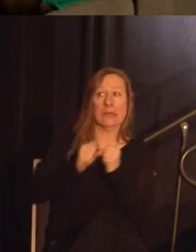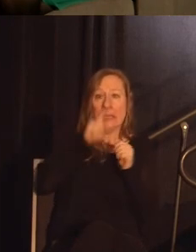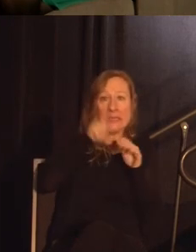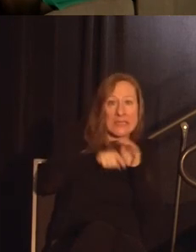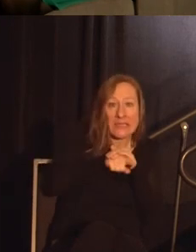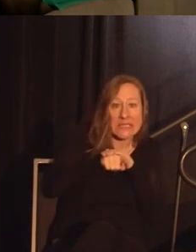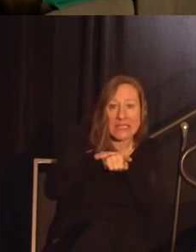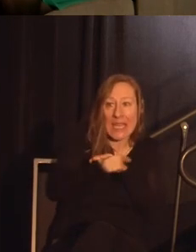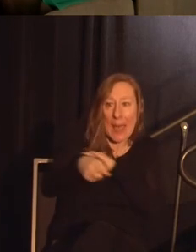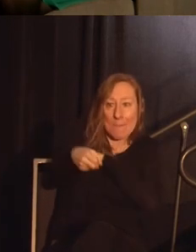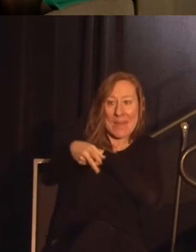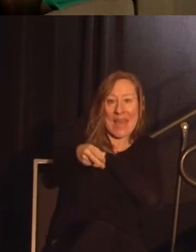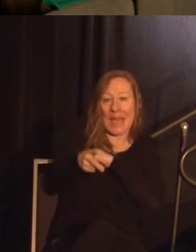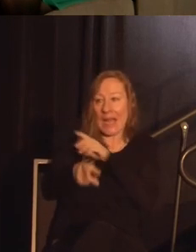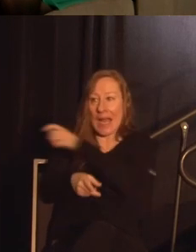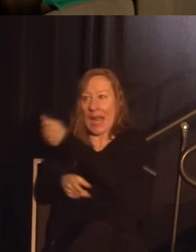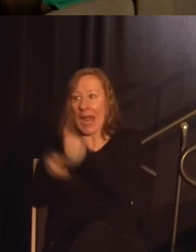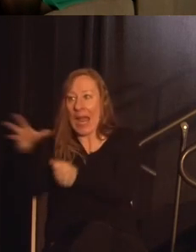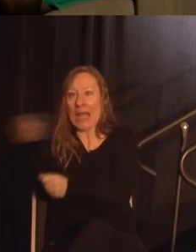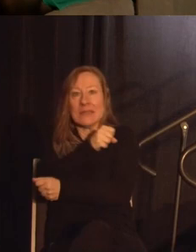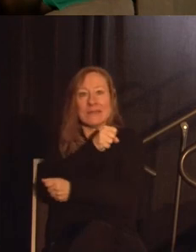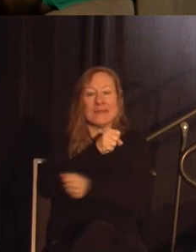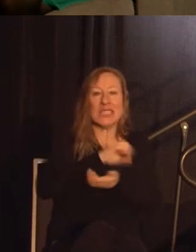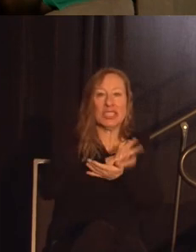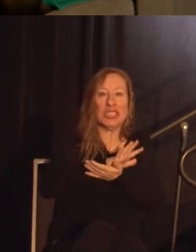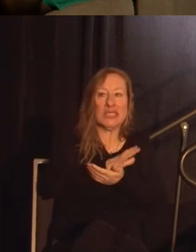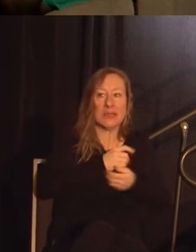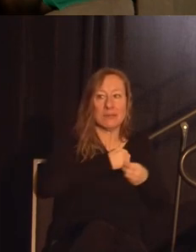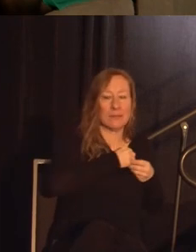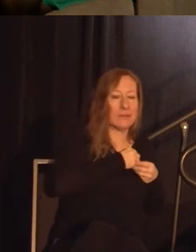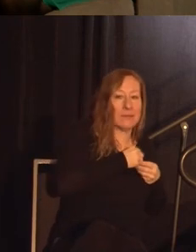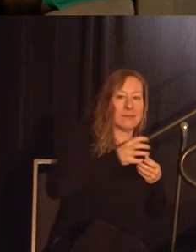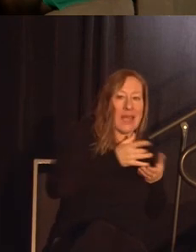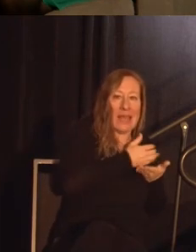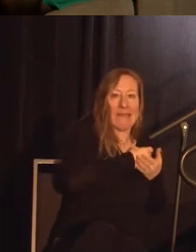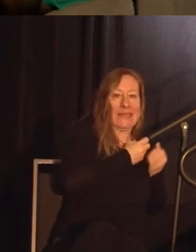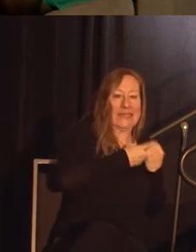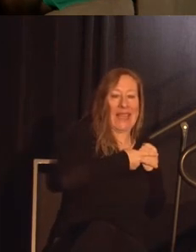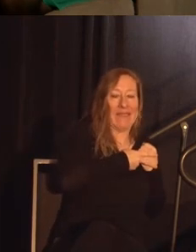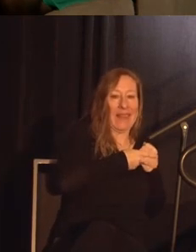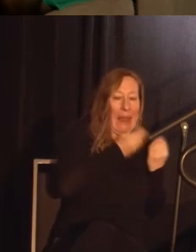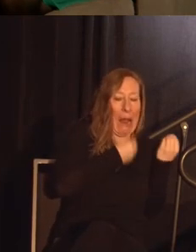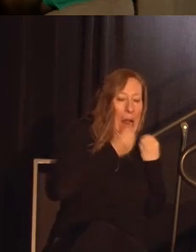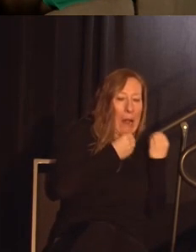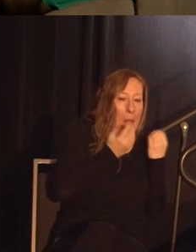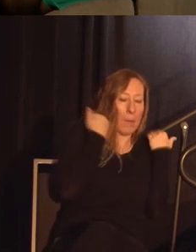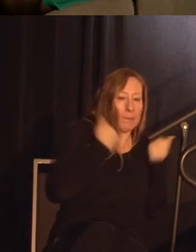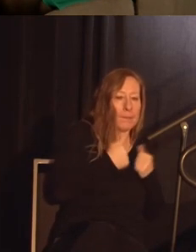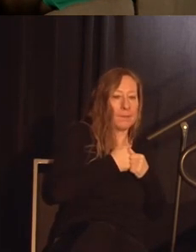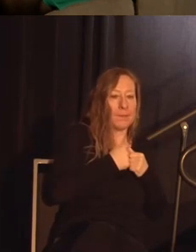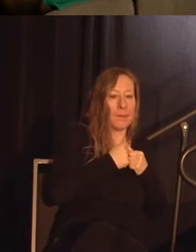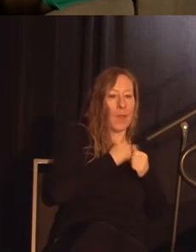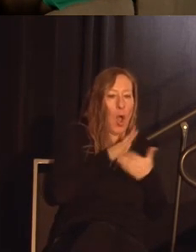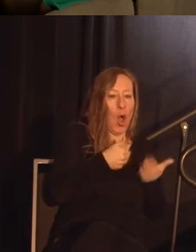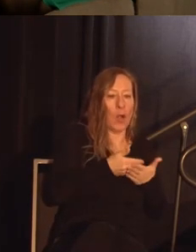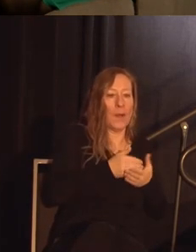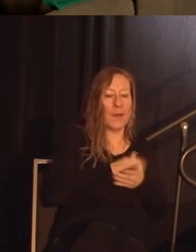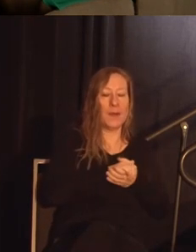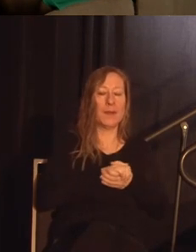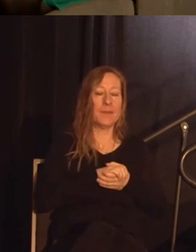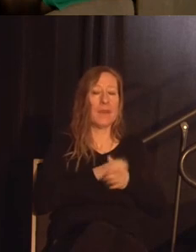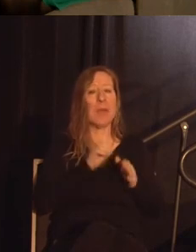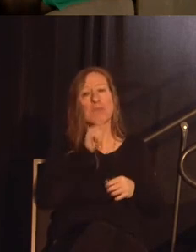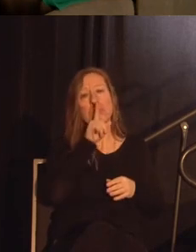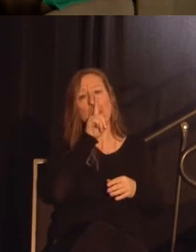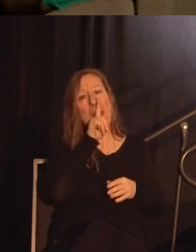Like a mouse, quite literally. And I squirreled it away, and I ate it all. And then I came back.